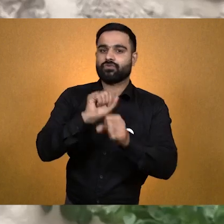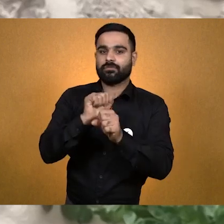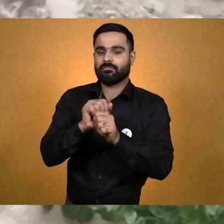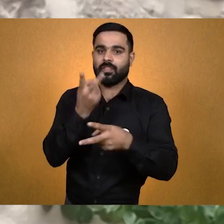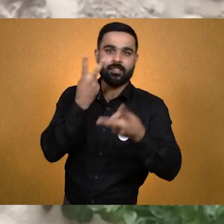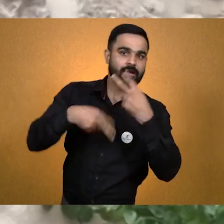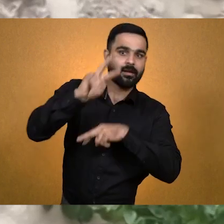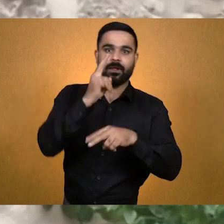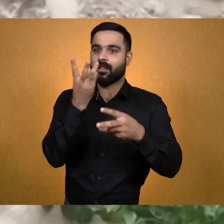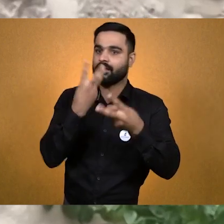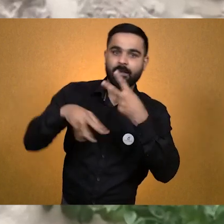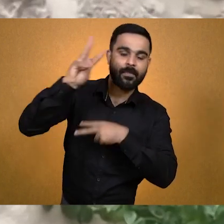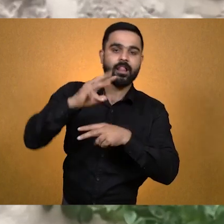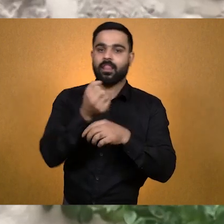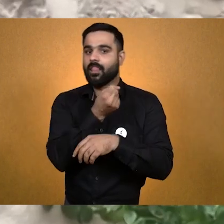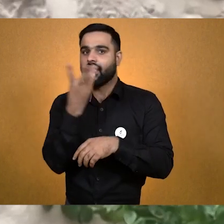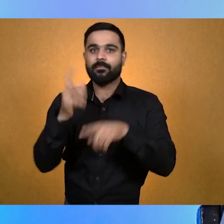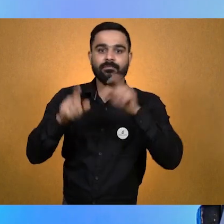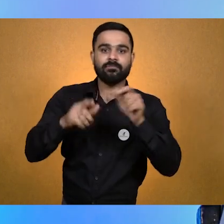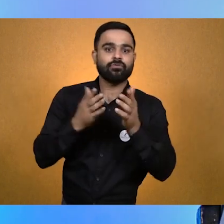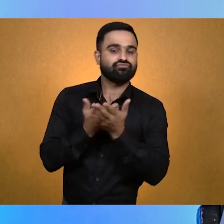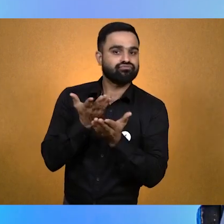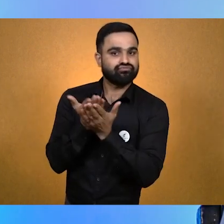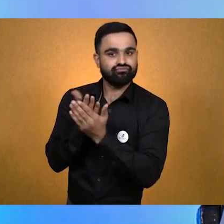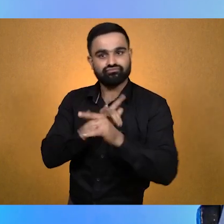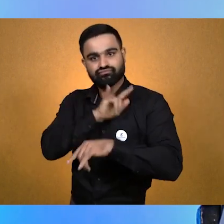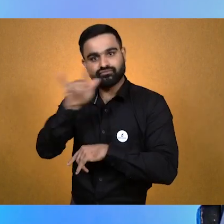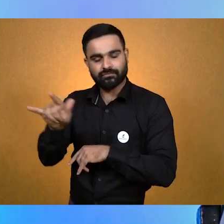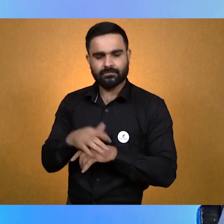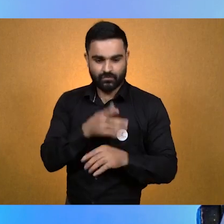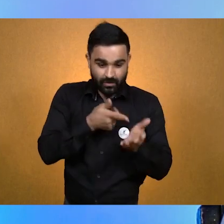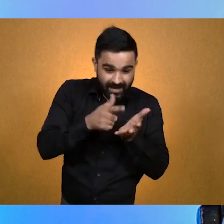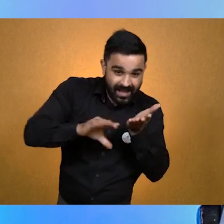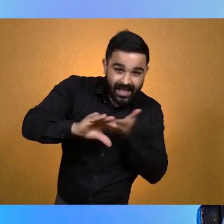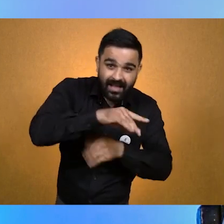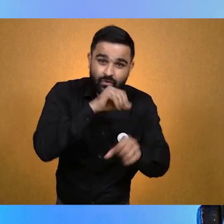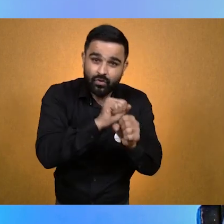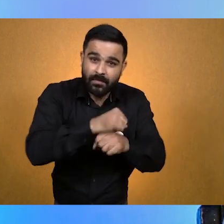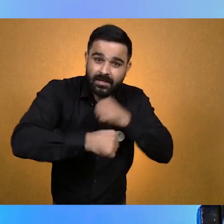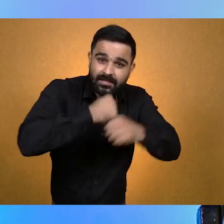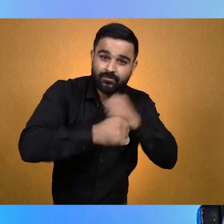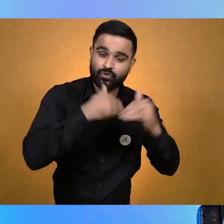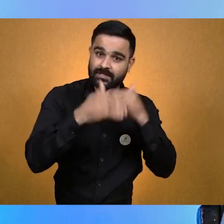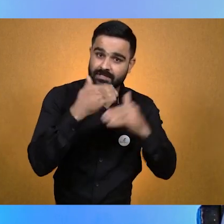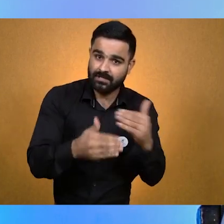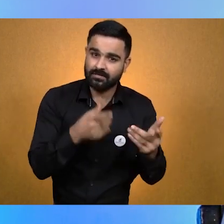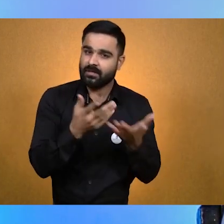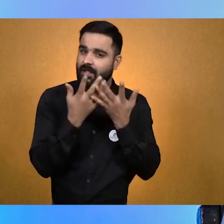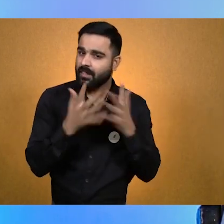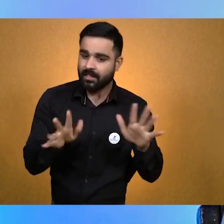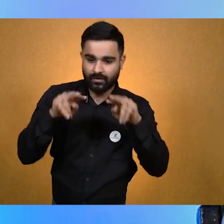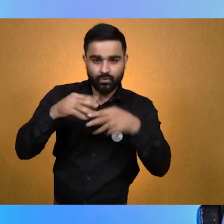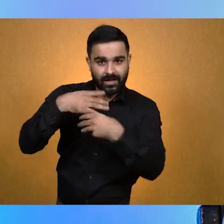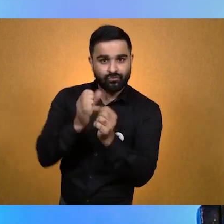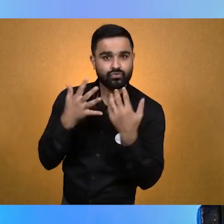automatically doubles or triples depending on the number of people that are going. Siddharth, you work at the grassroots level for sports development. Is there a need to